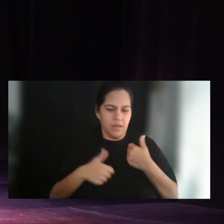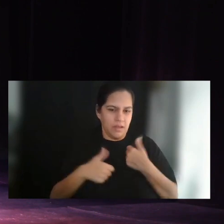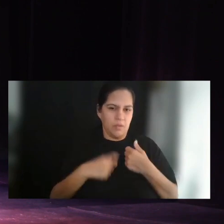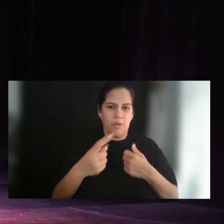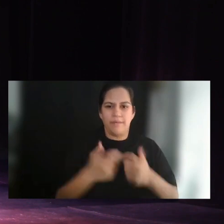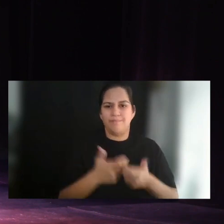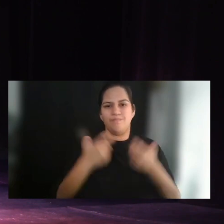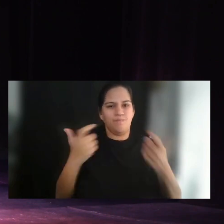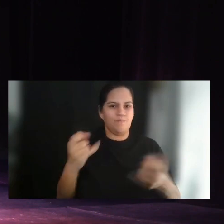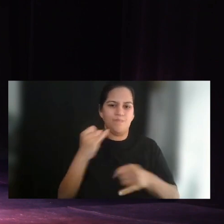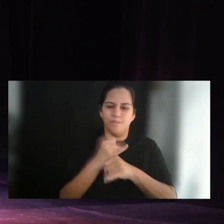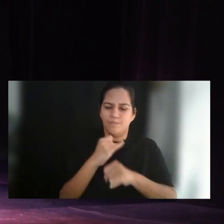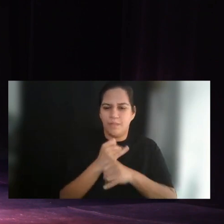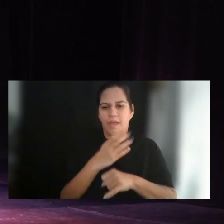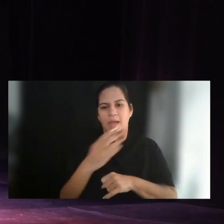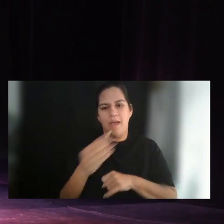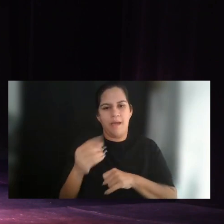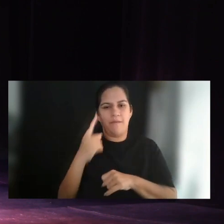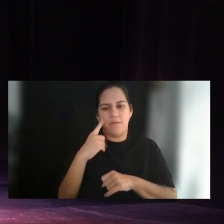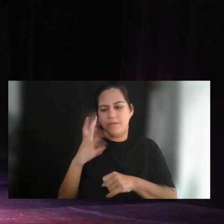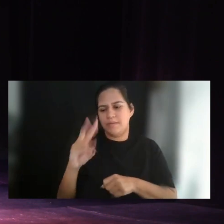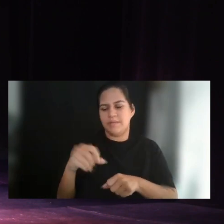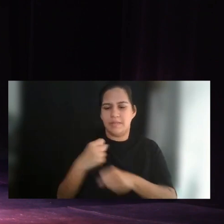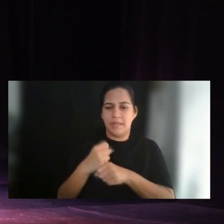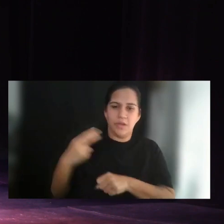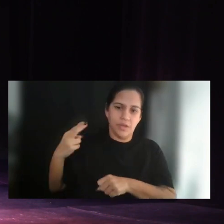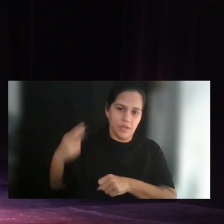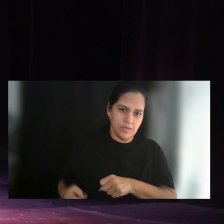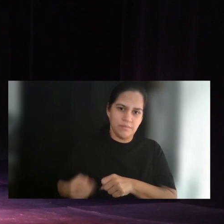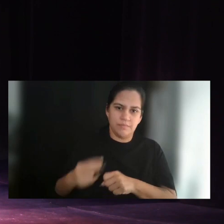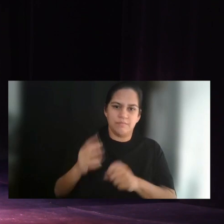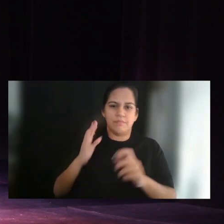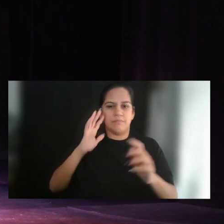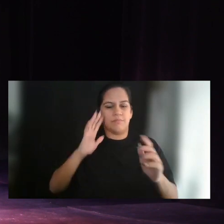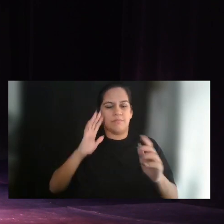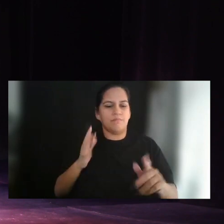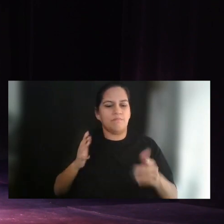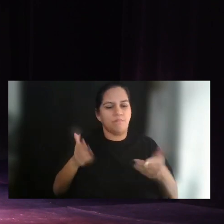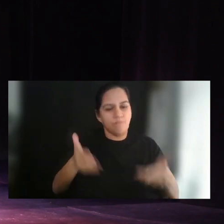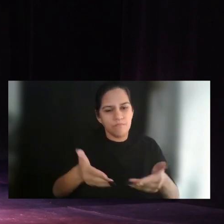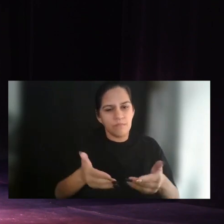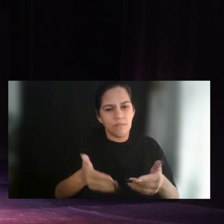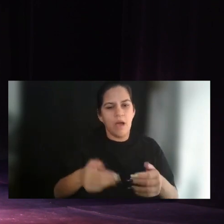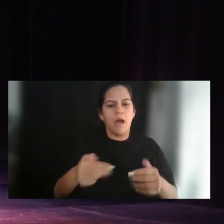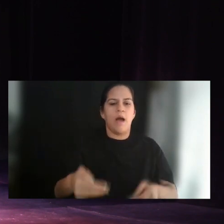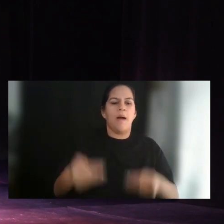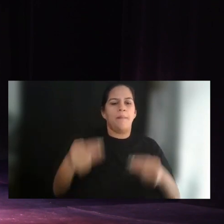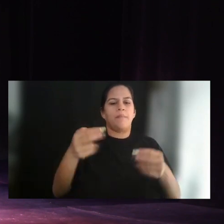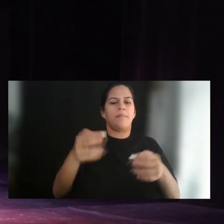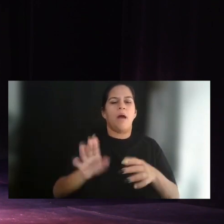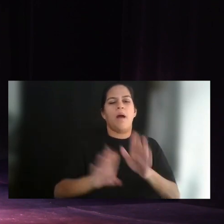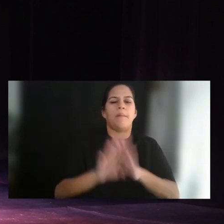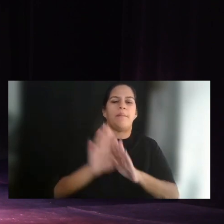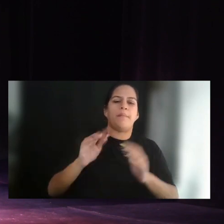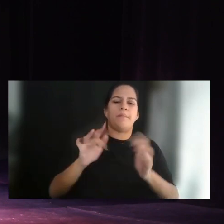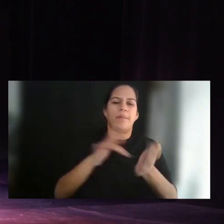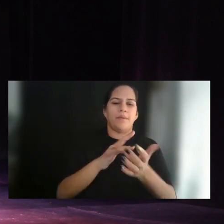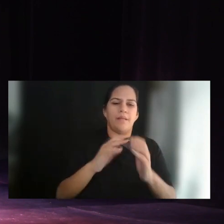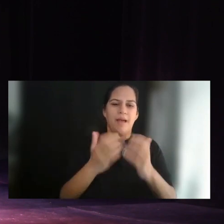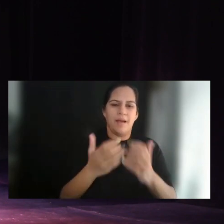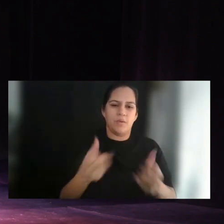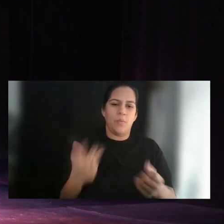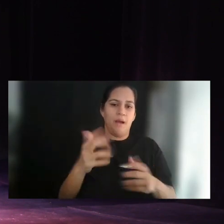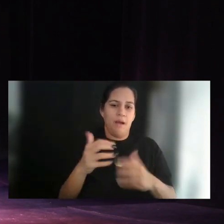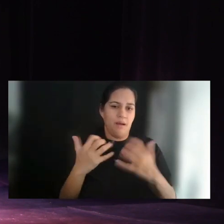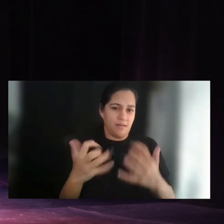for its 60-year history, it's mainly catered to an upper middle-class white audience. Does that sound familiar? So